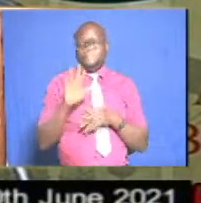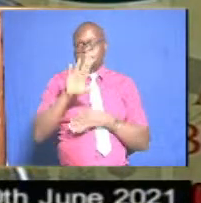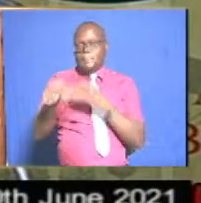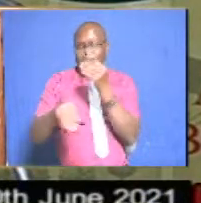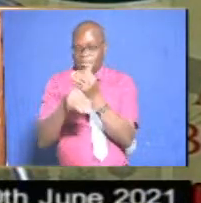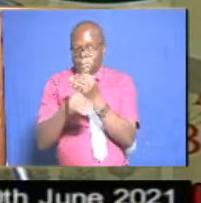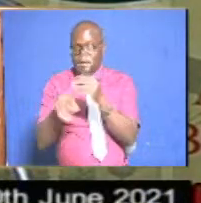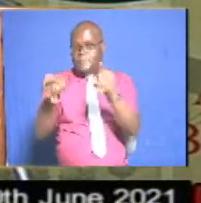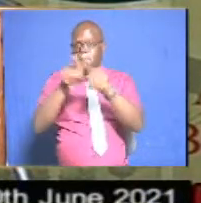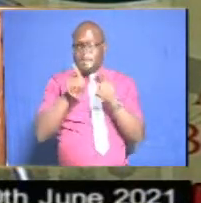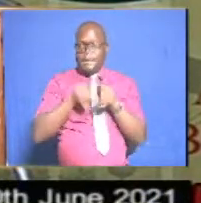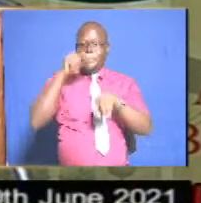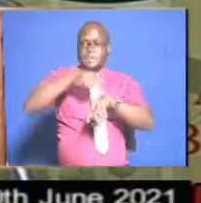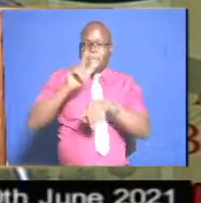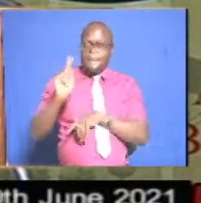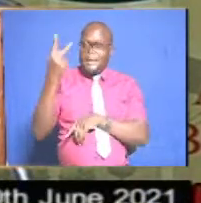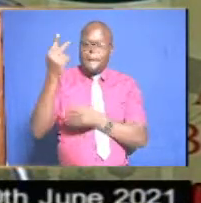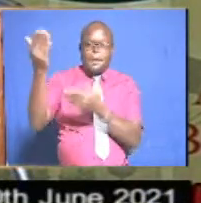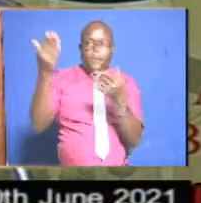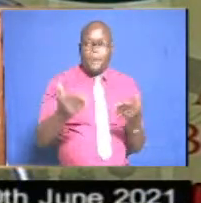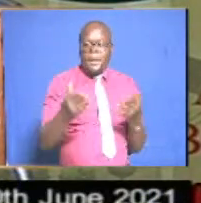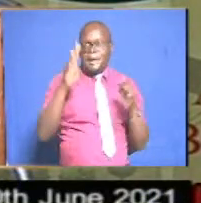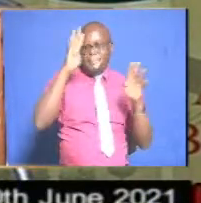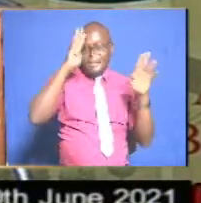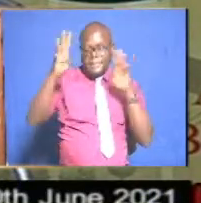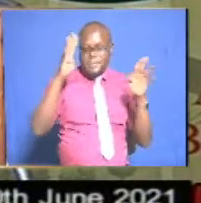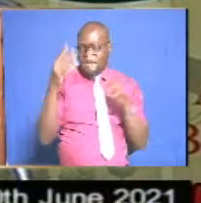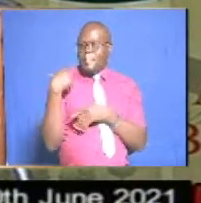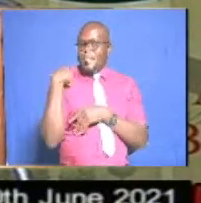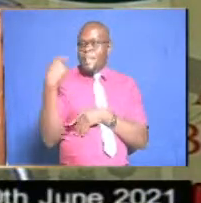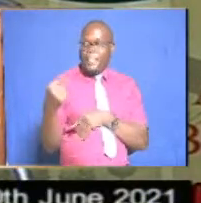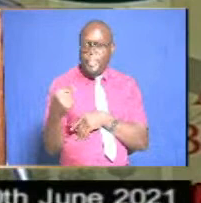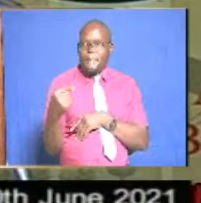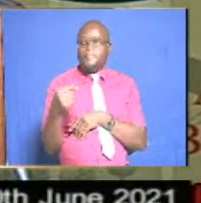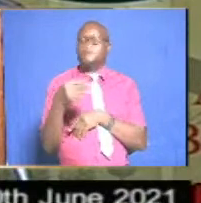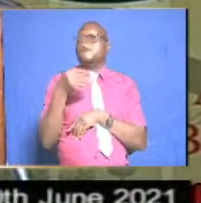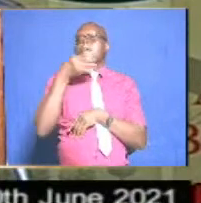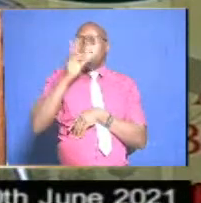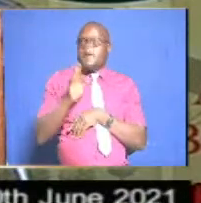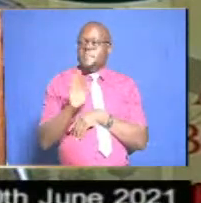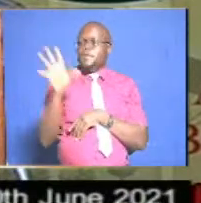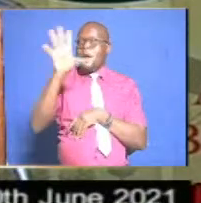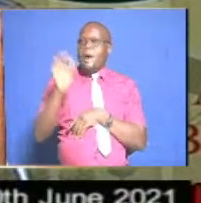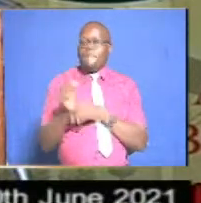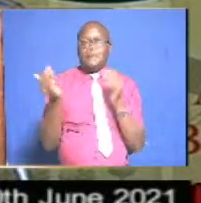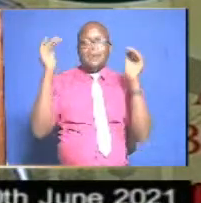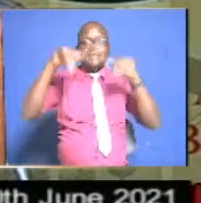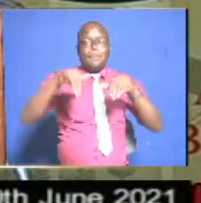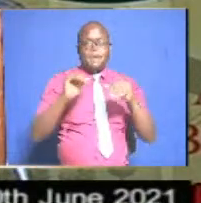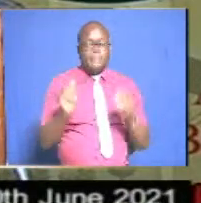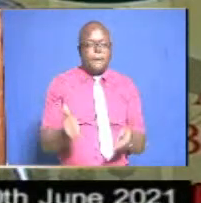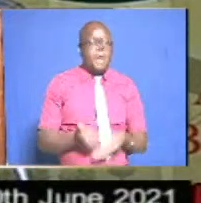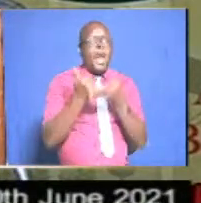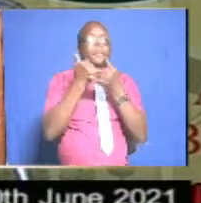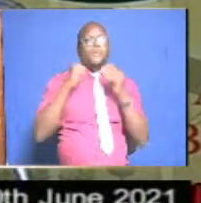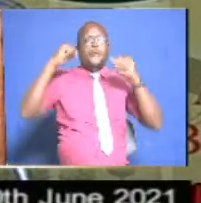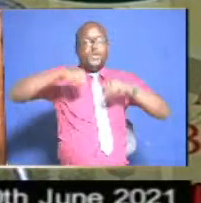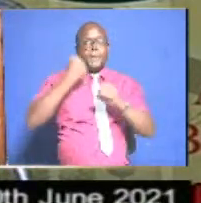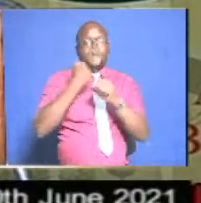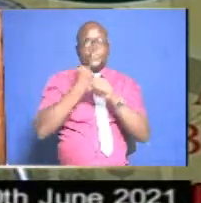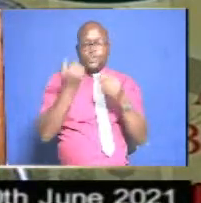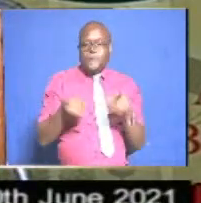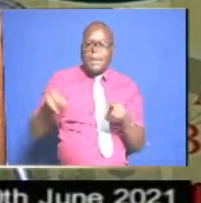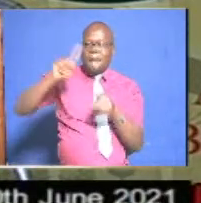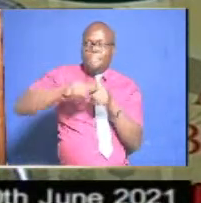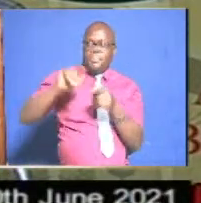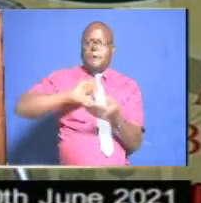Mr. Speaker, Kenya welcomes the initiatives under the recent French-African Summit that agreed to, among others, increase